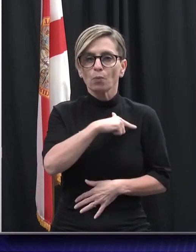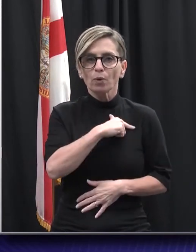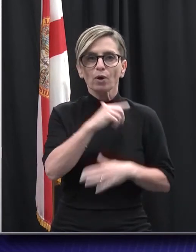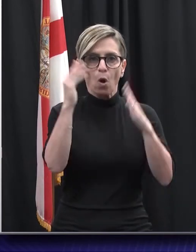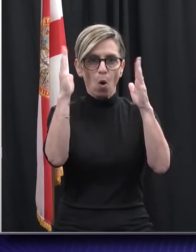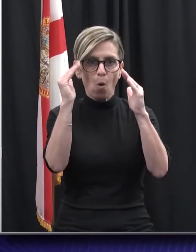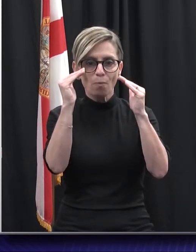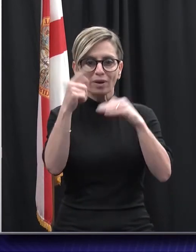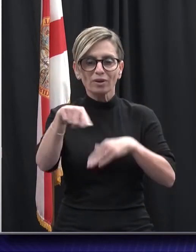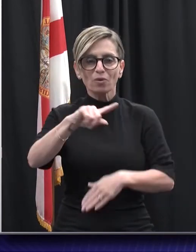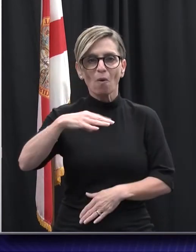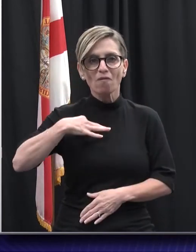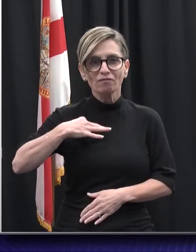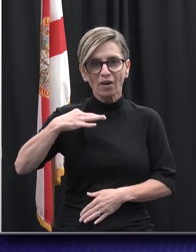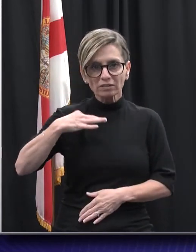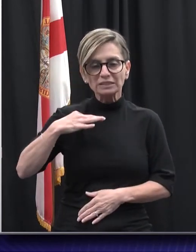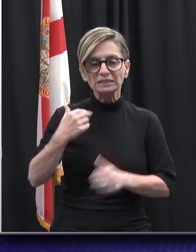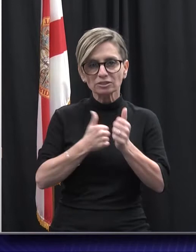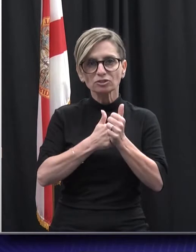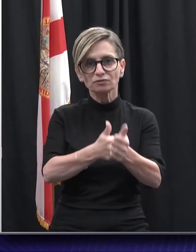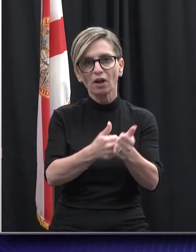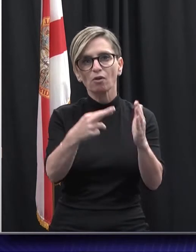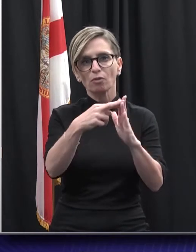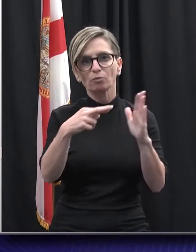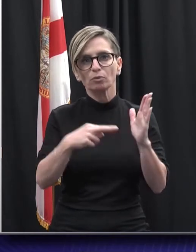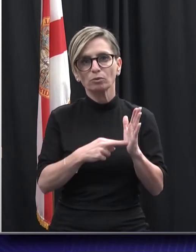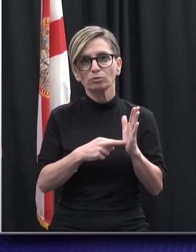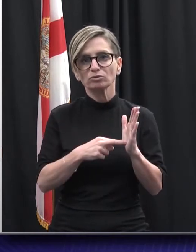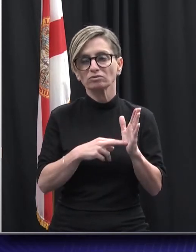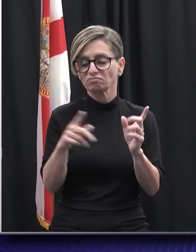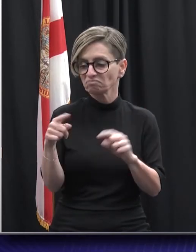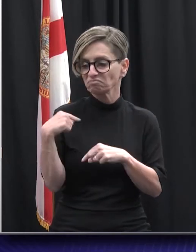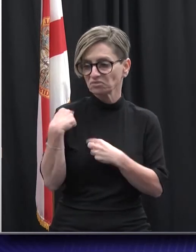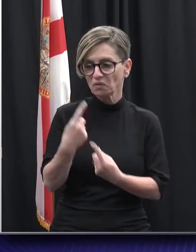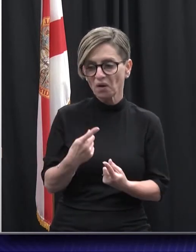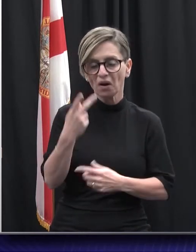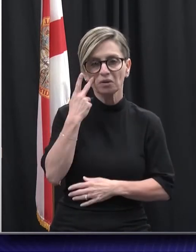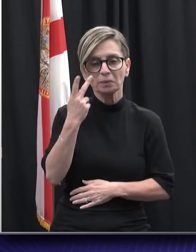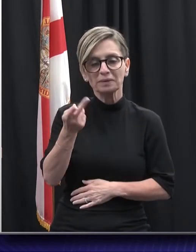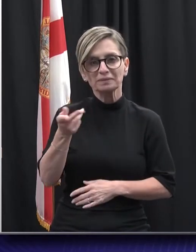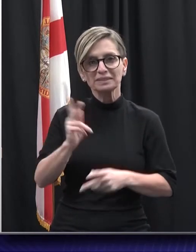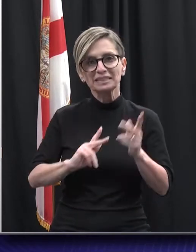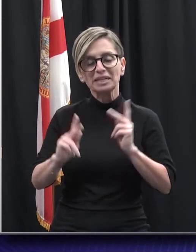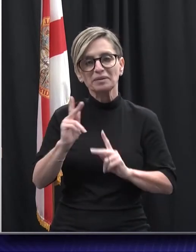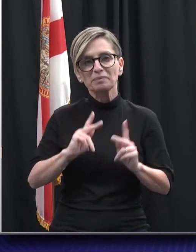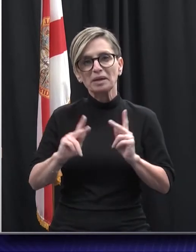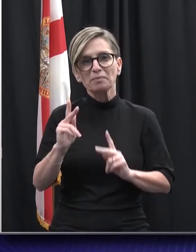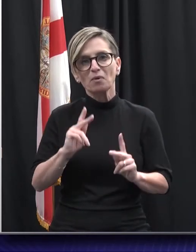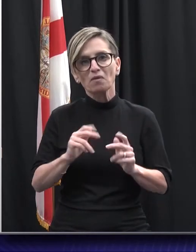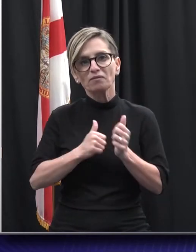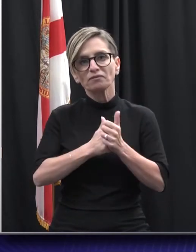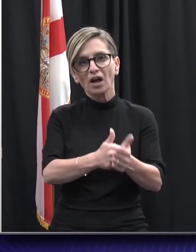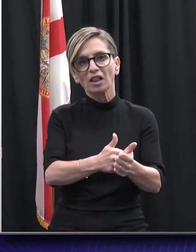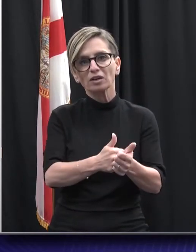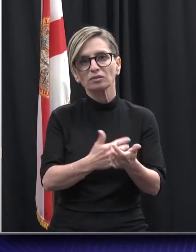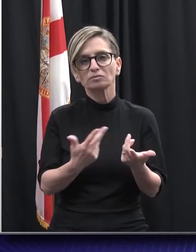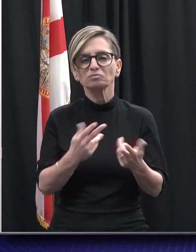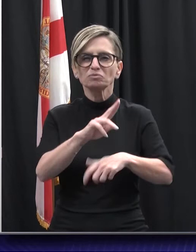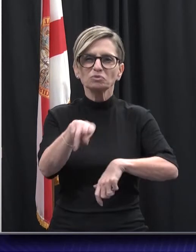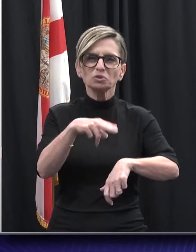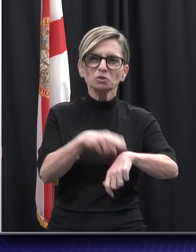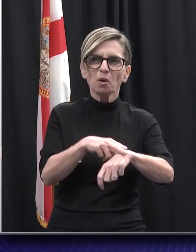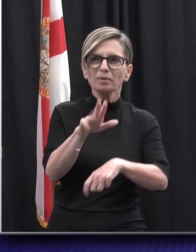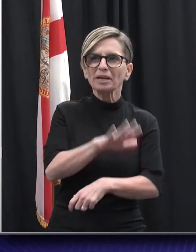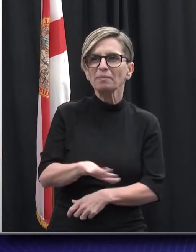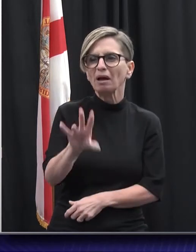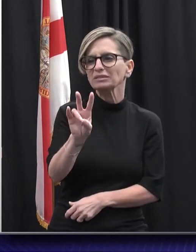we have all along. And I will say that we've seen great compliance so far. Coming to work today, just as an example, normally there's about 75 cars